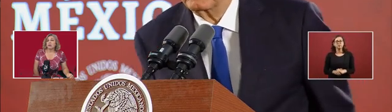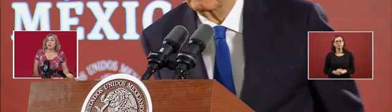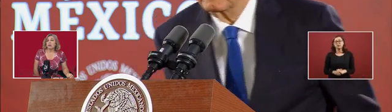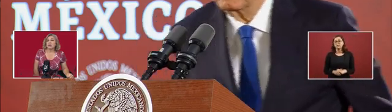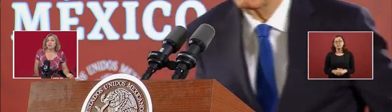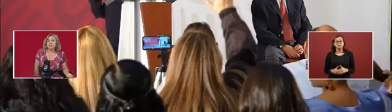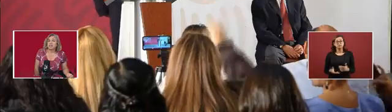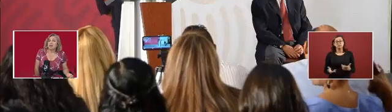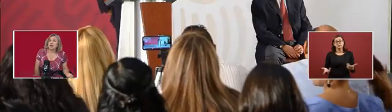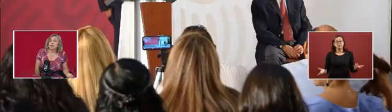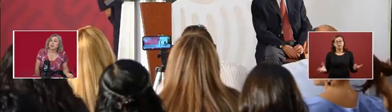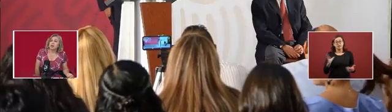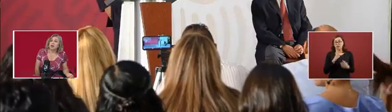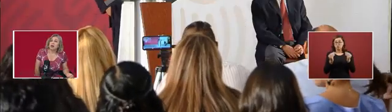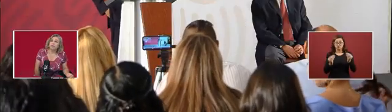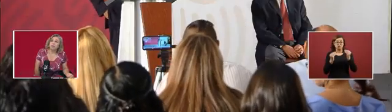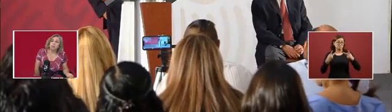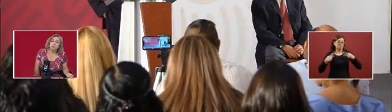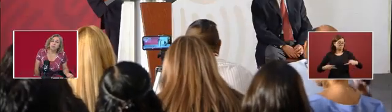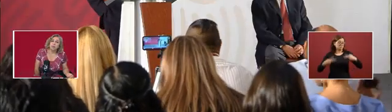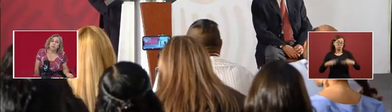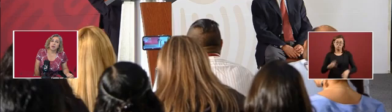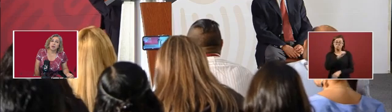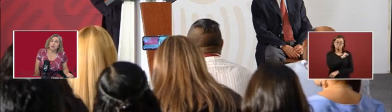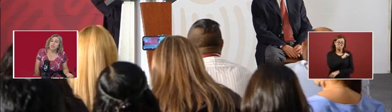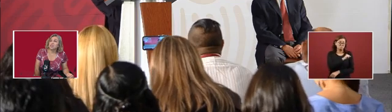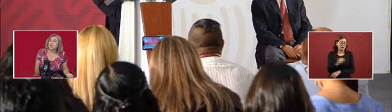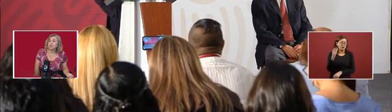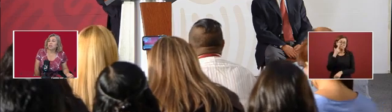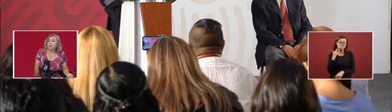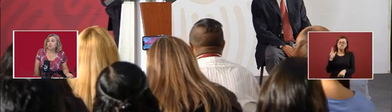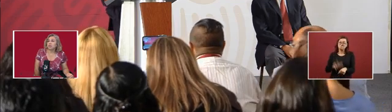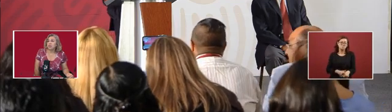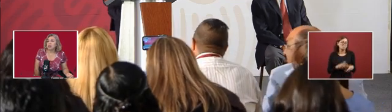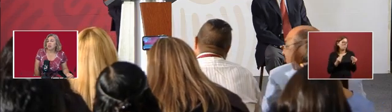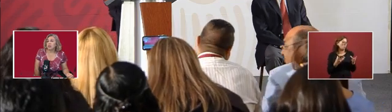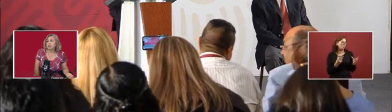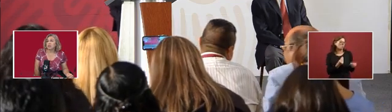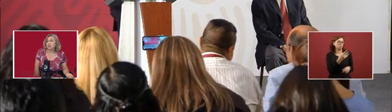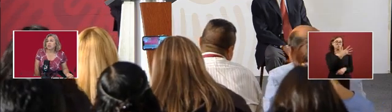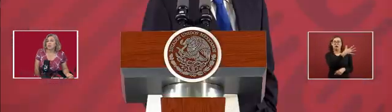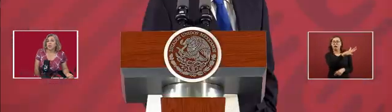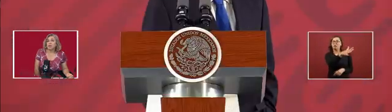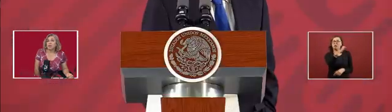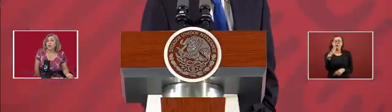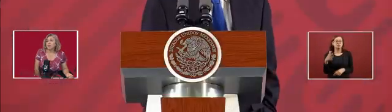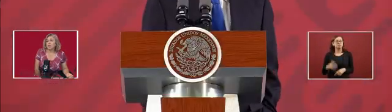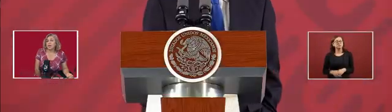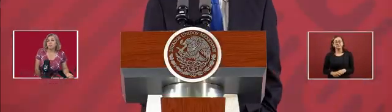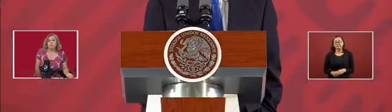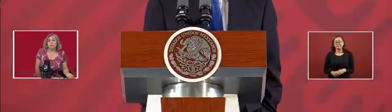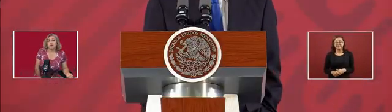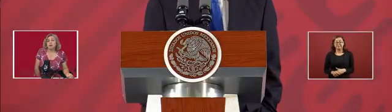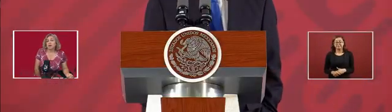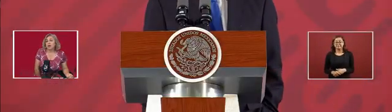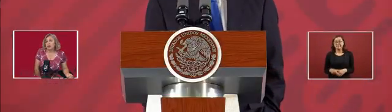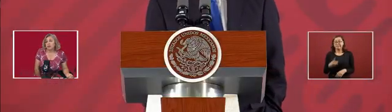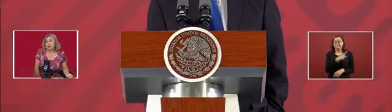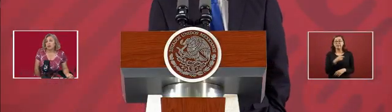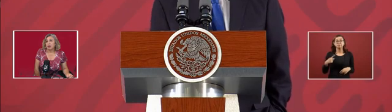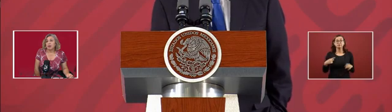esté despachando en Veracruz. she needs to be in Veracruz meeting people. And when she's in Veracruz, El sureste está el and